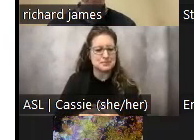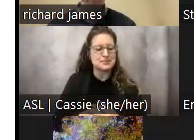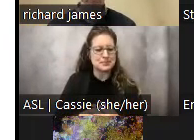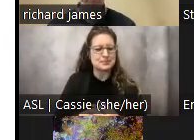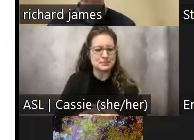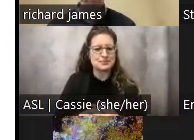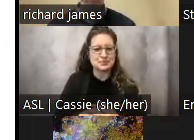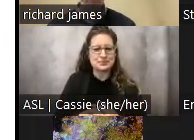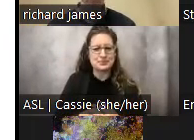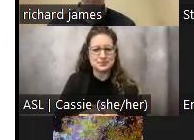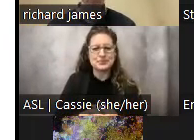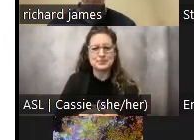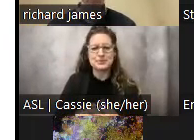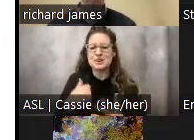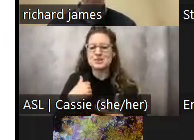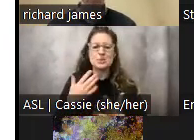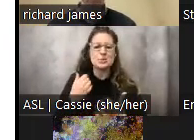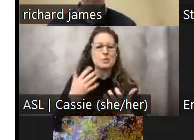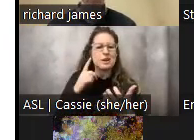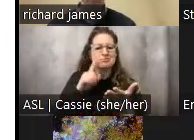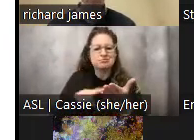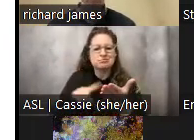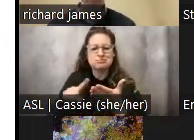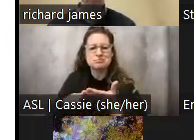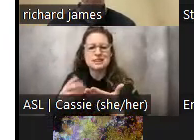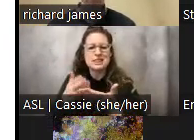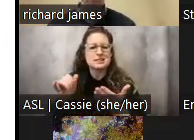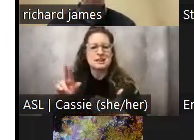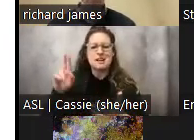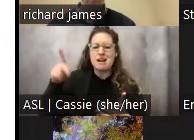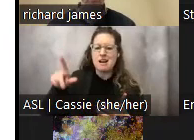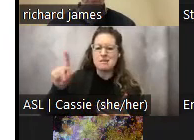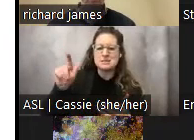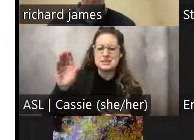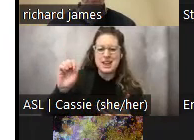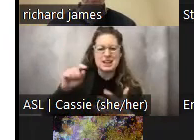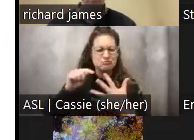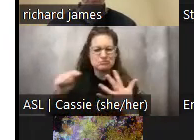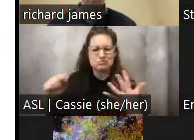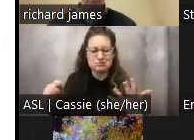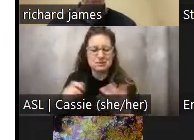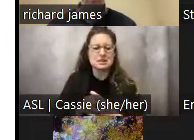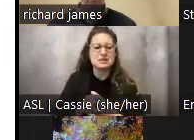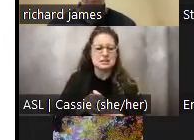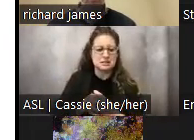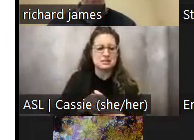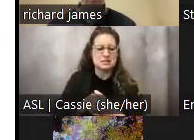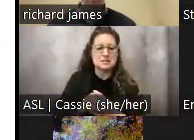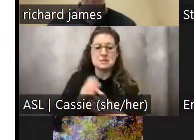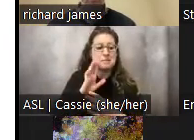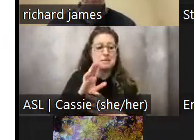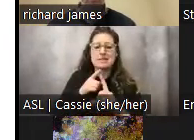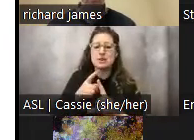in things like uptake and whatnot, what we've learned is that our